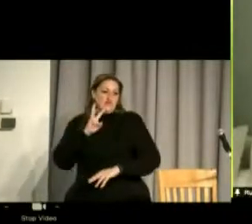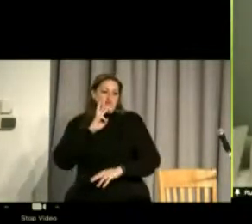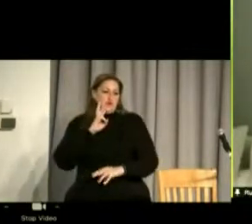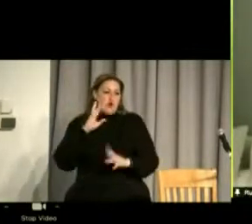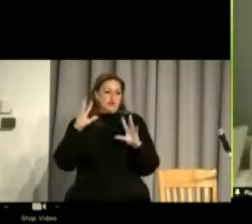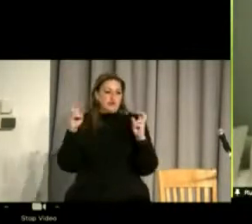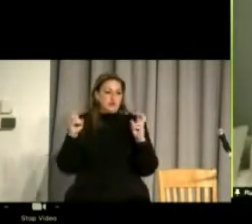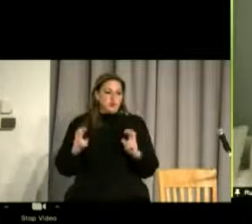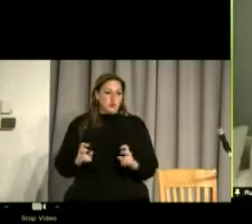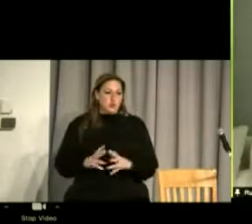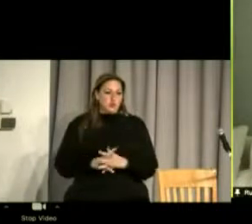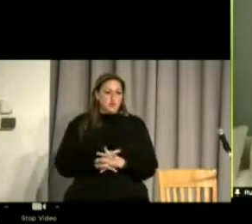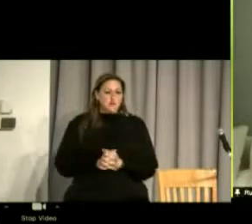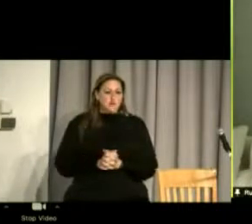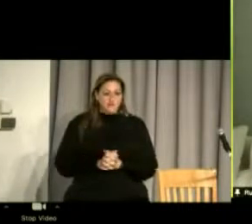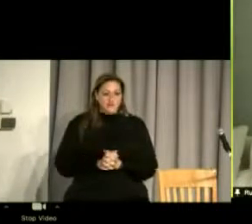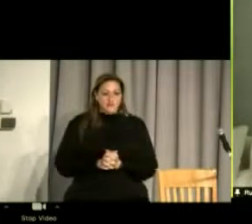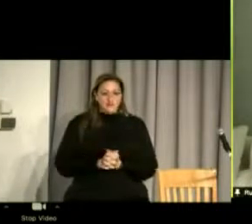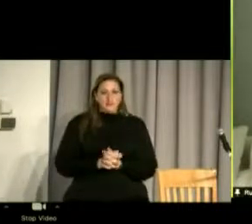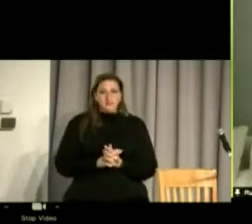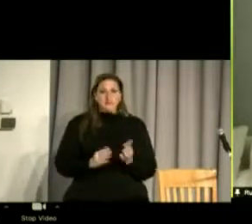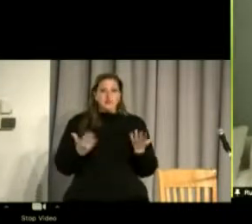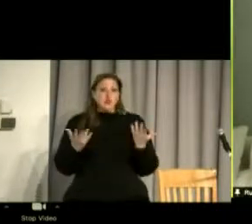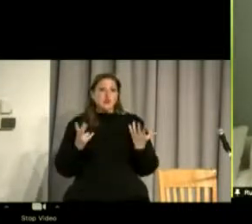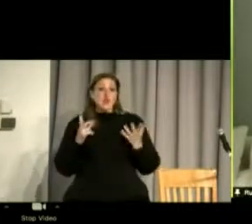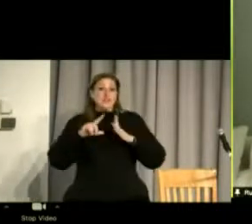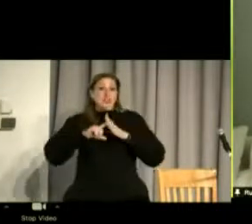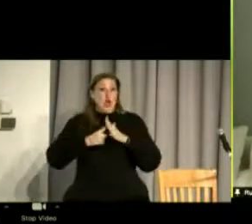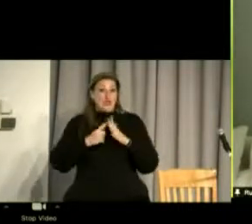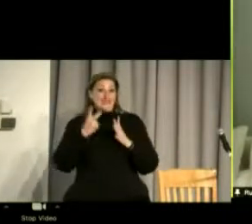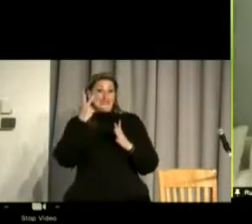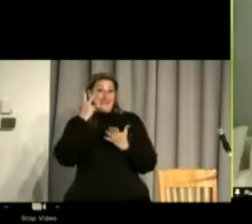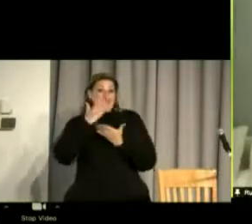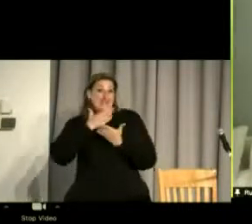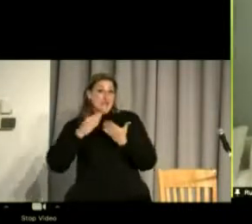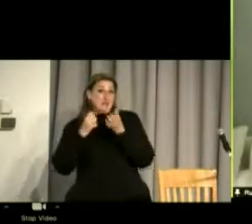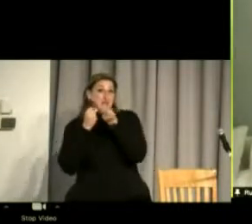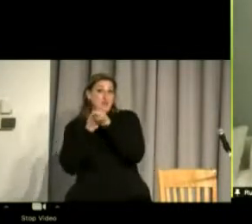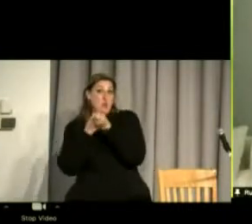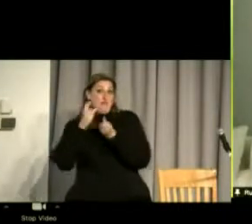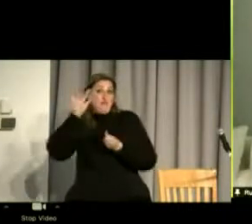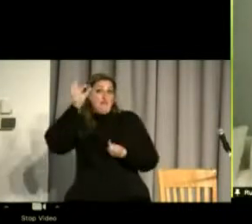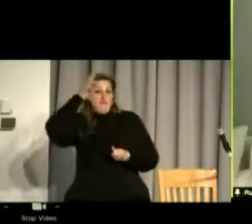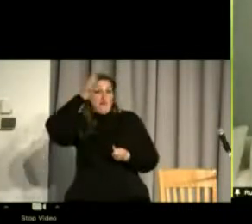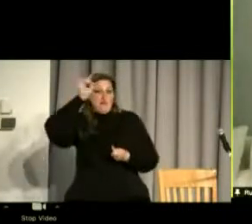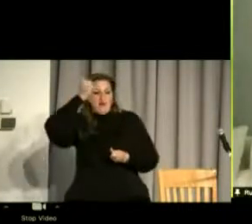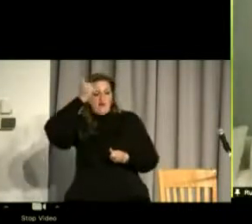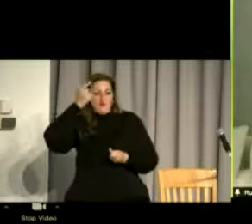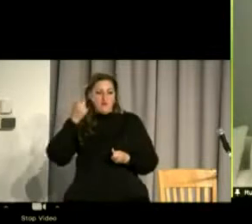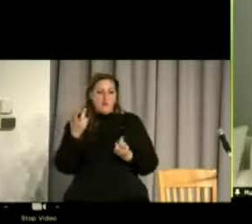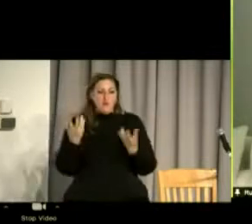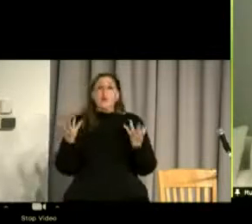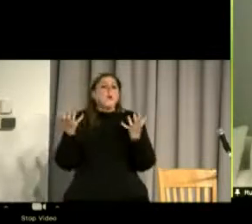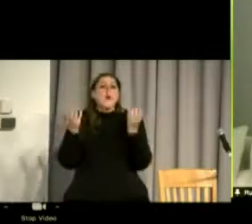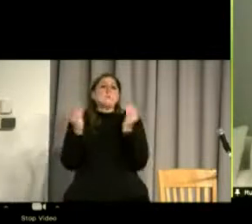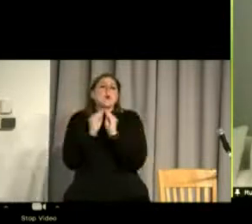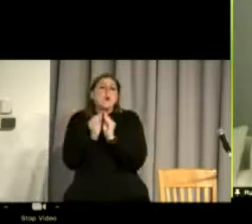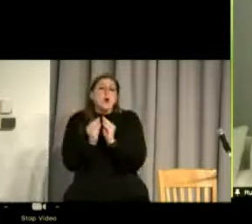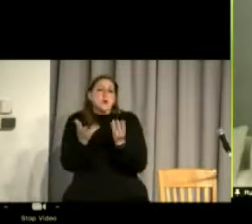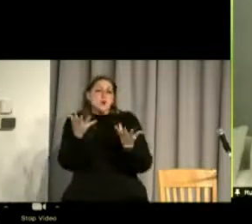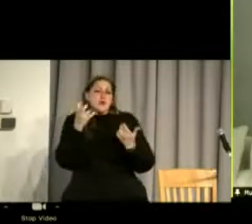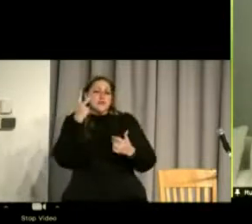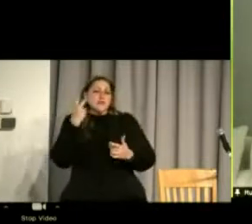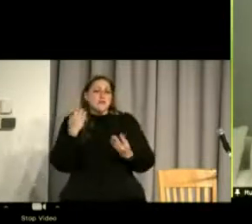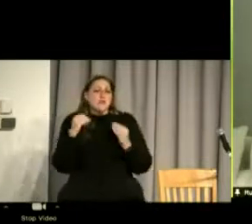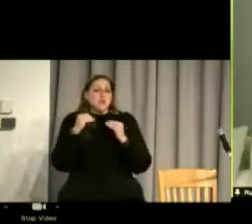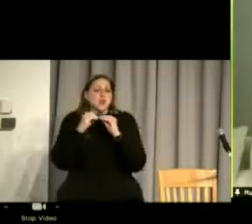infrastructure. So we are seeing some support from the federal government. We want to see a whole lot more. We